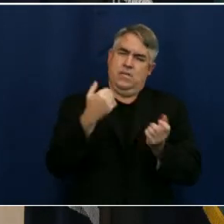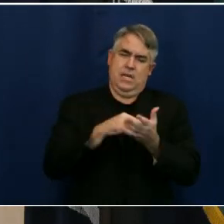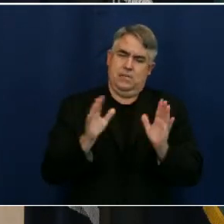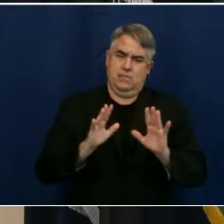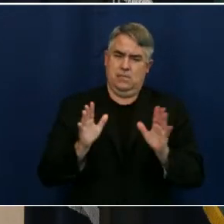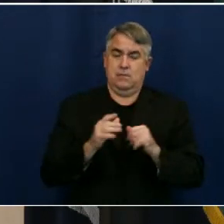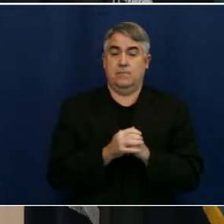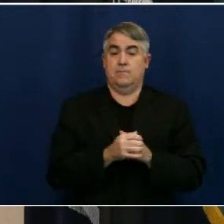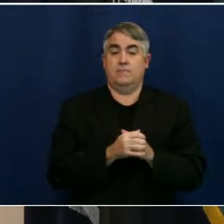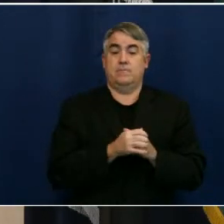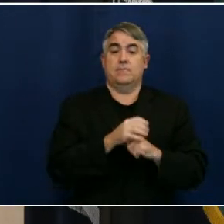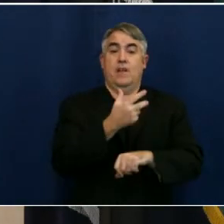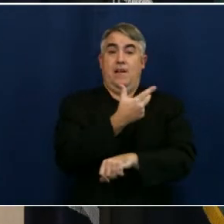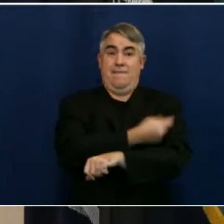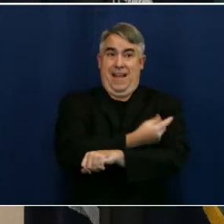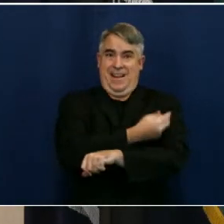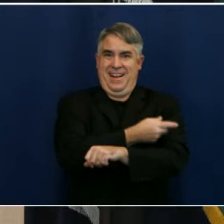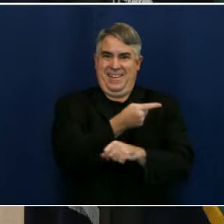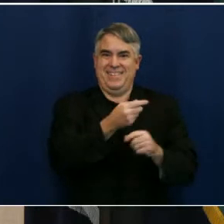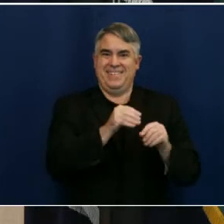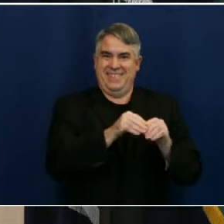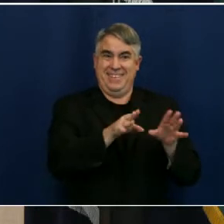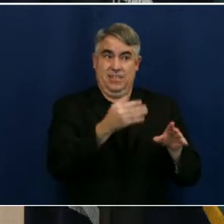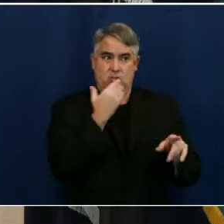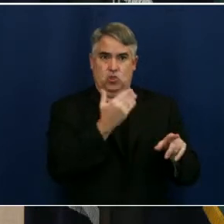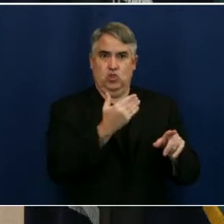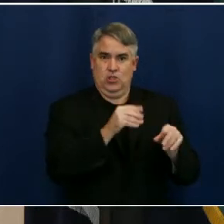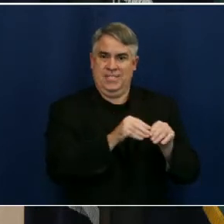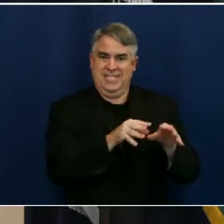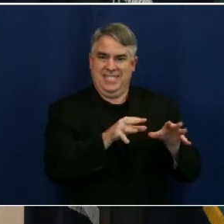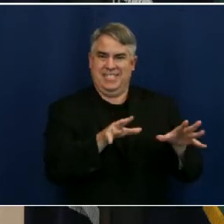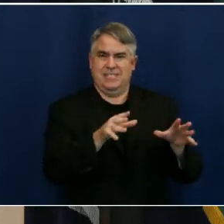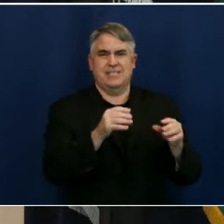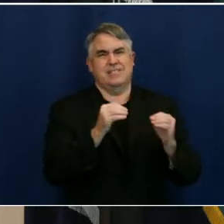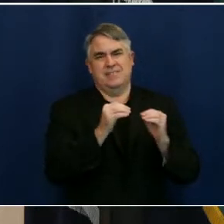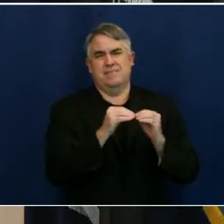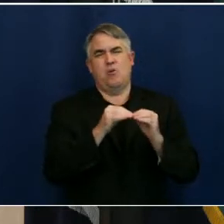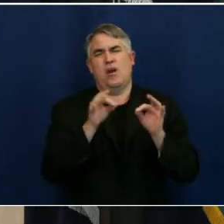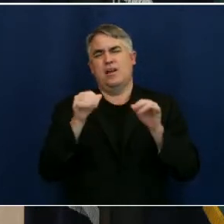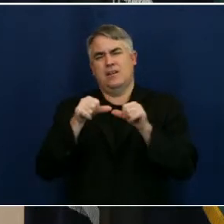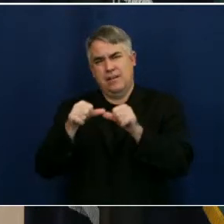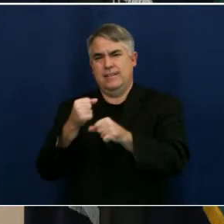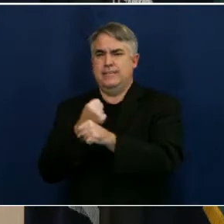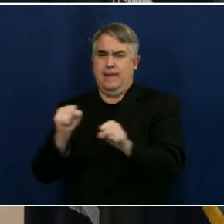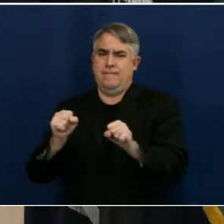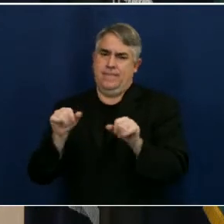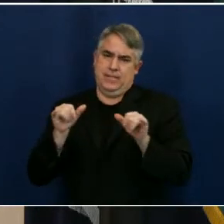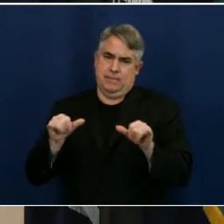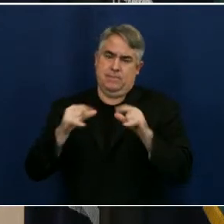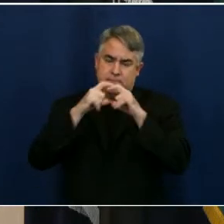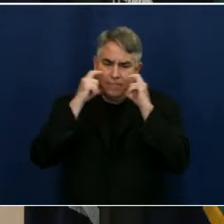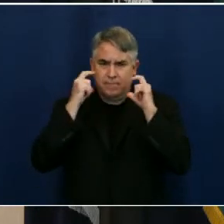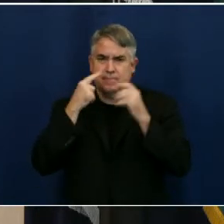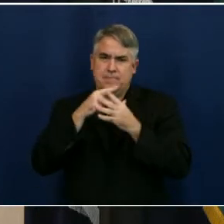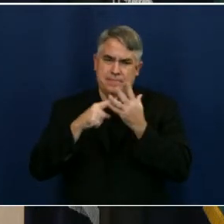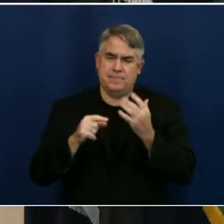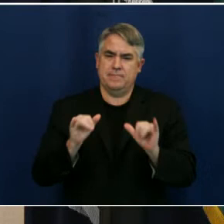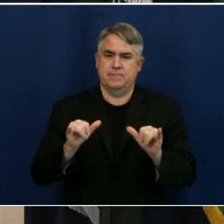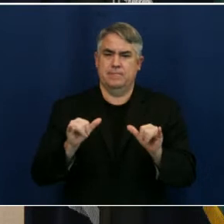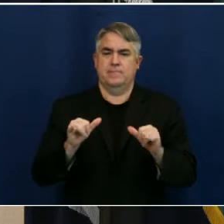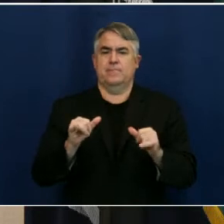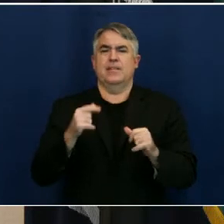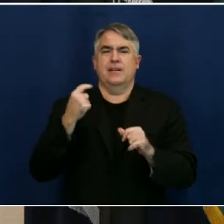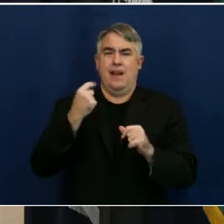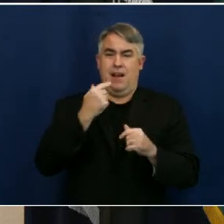to stay open. And we want to continue moving through the tier system in the coming months while we simultaneously administer